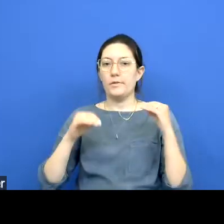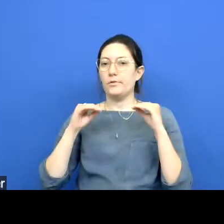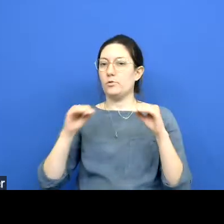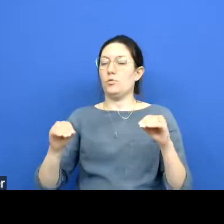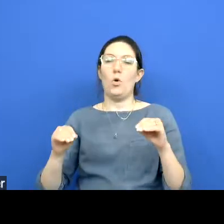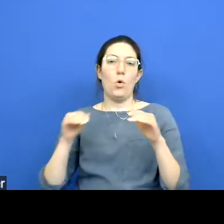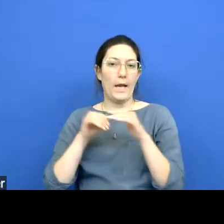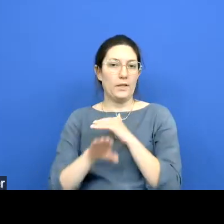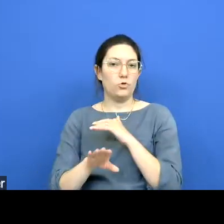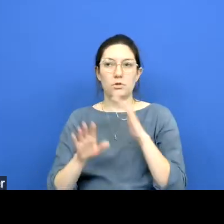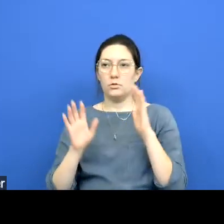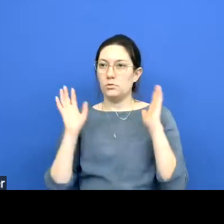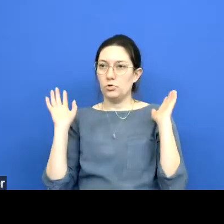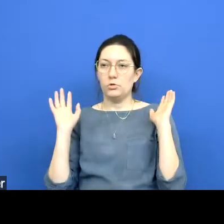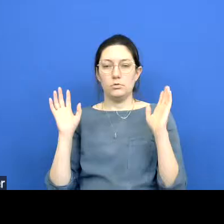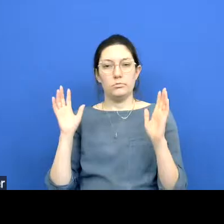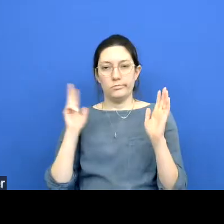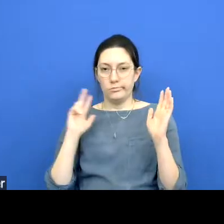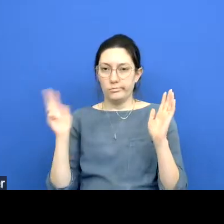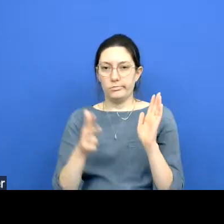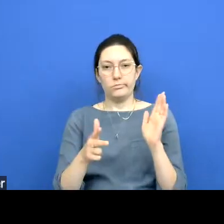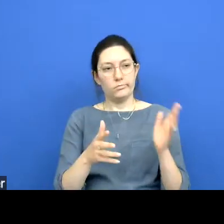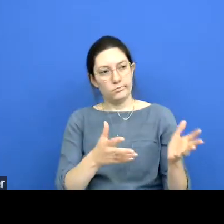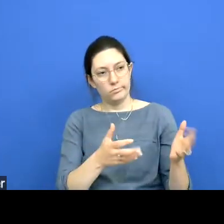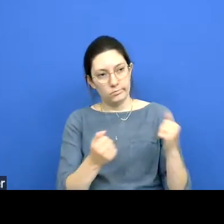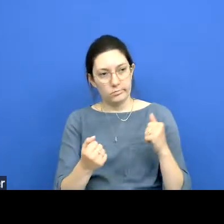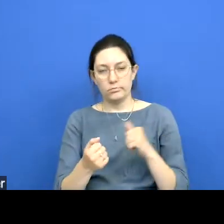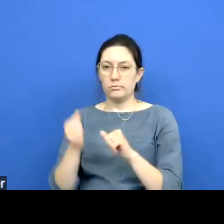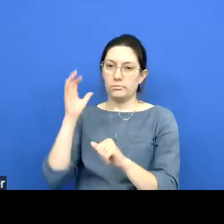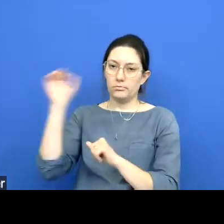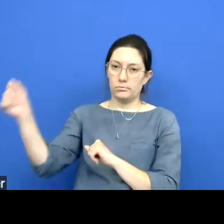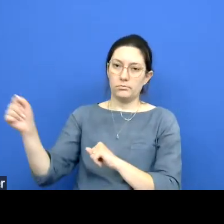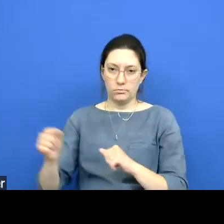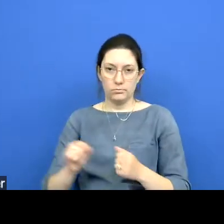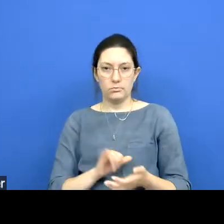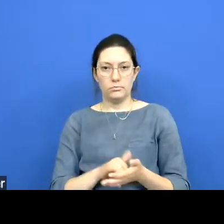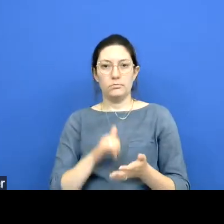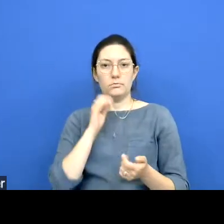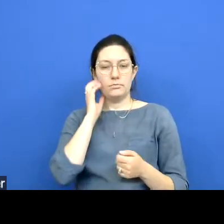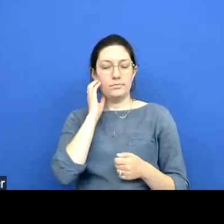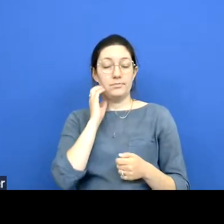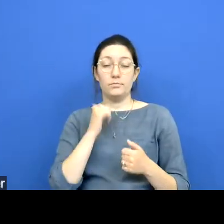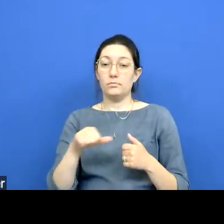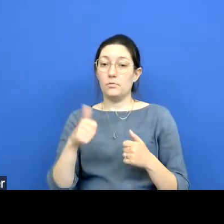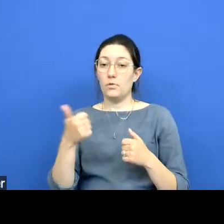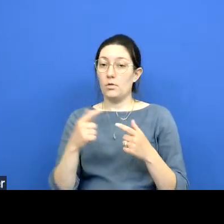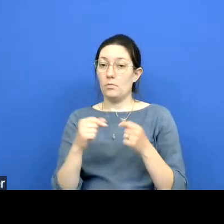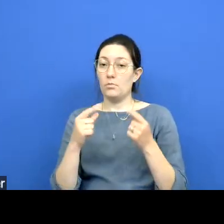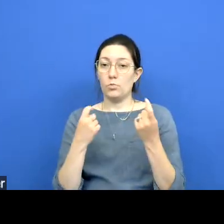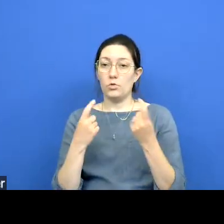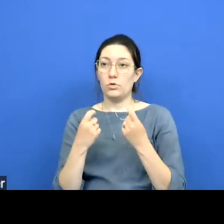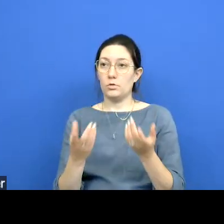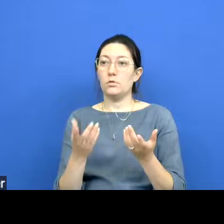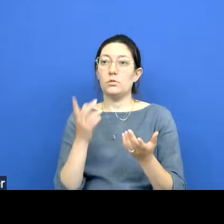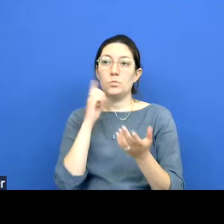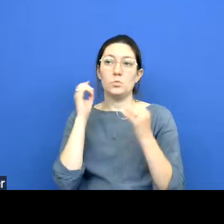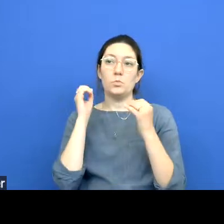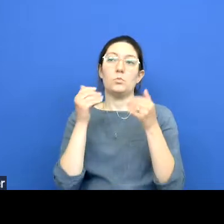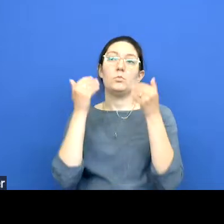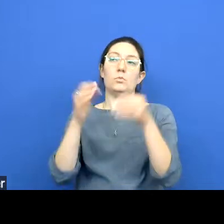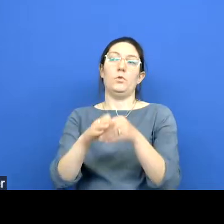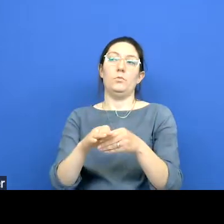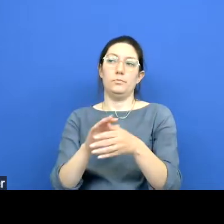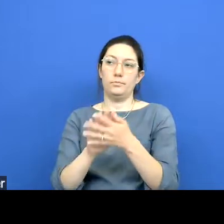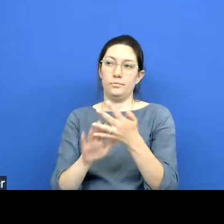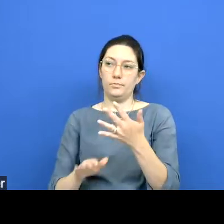So, and that's about it. Any other comments, questions? Then hearing and seeing none, please